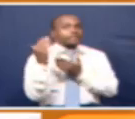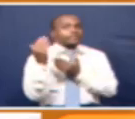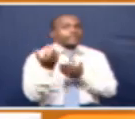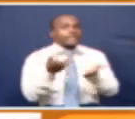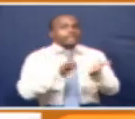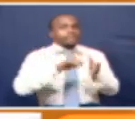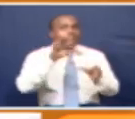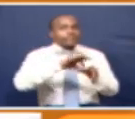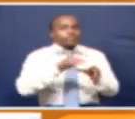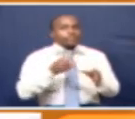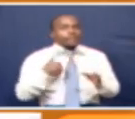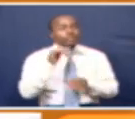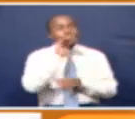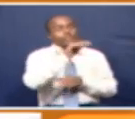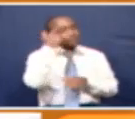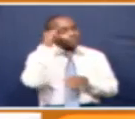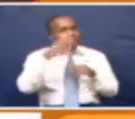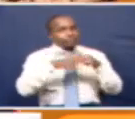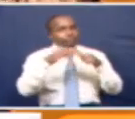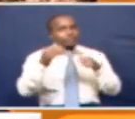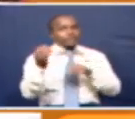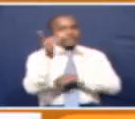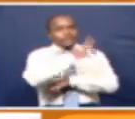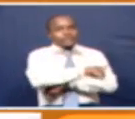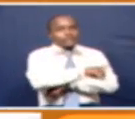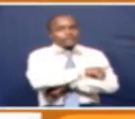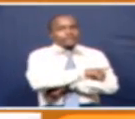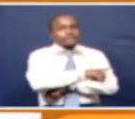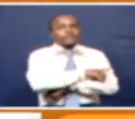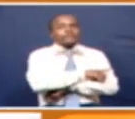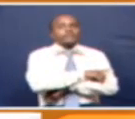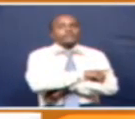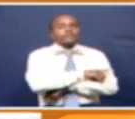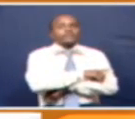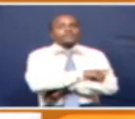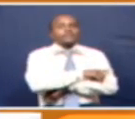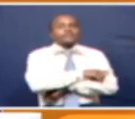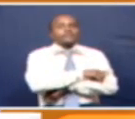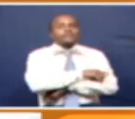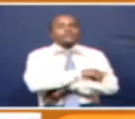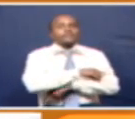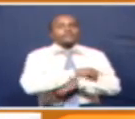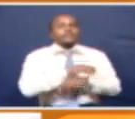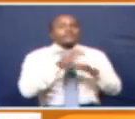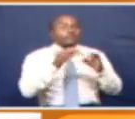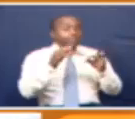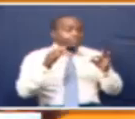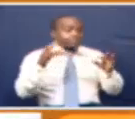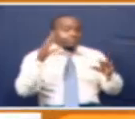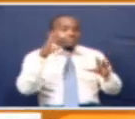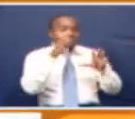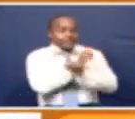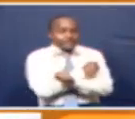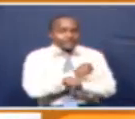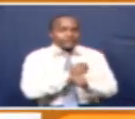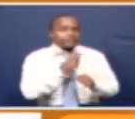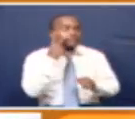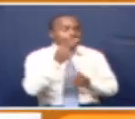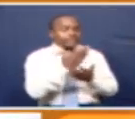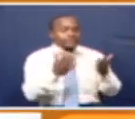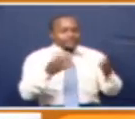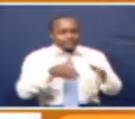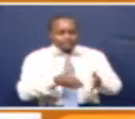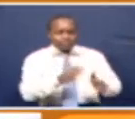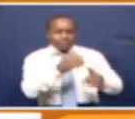called for 90 days. Election to be conducted within 90 days. In the absence of that, and seeing things as they are